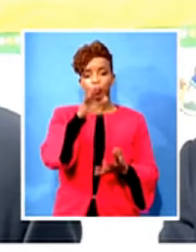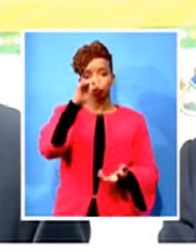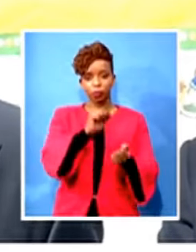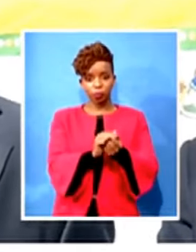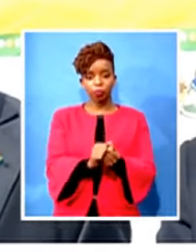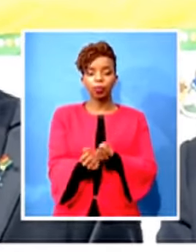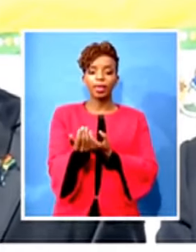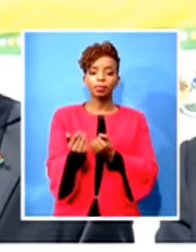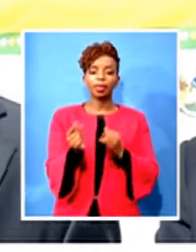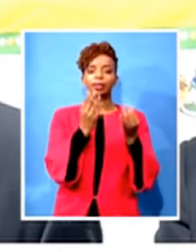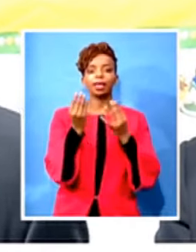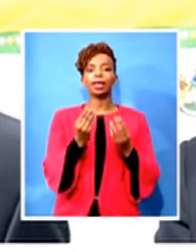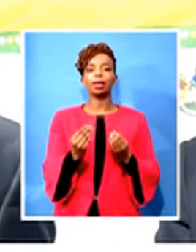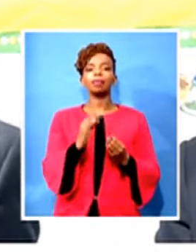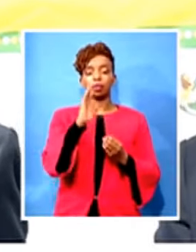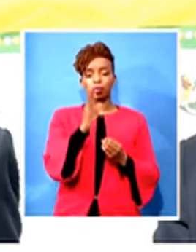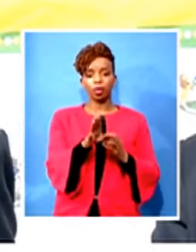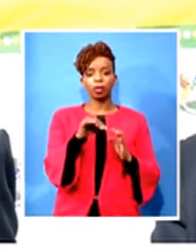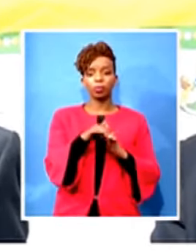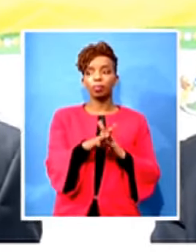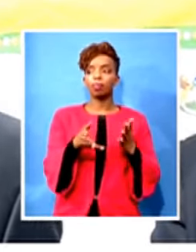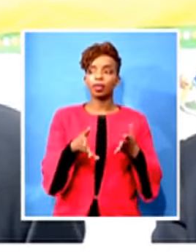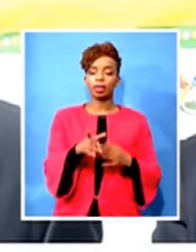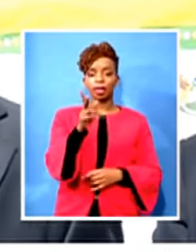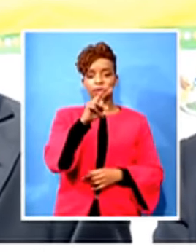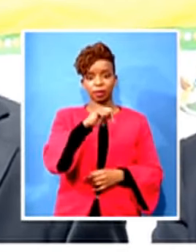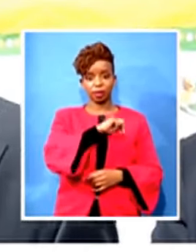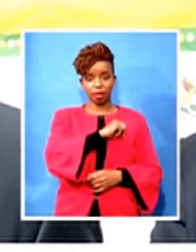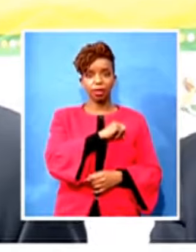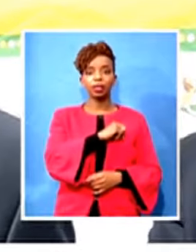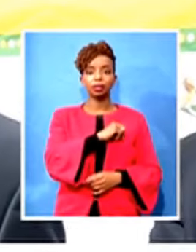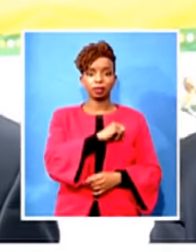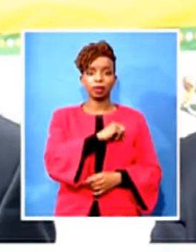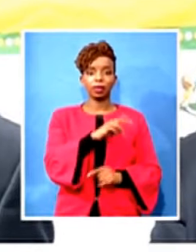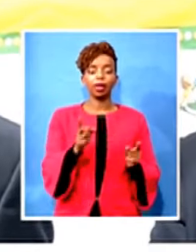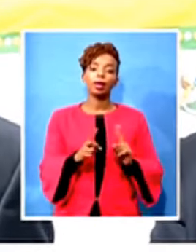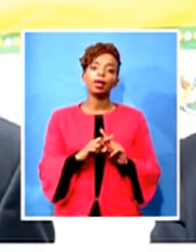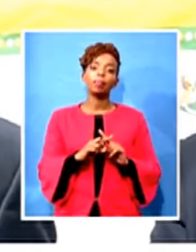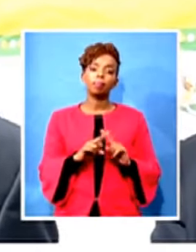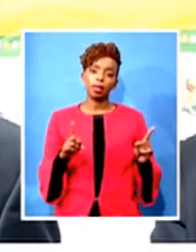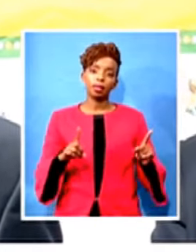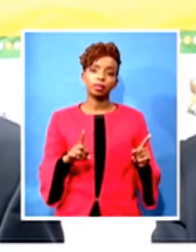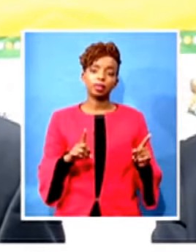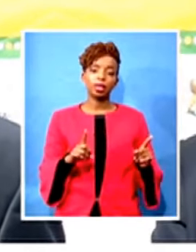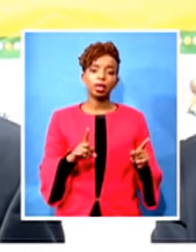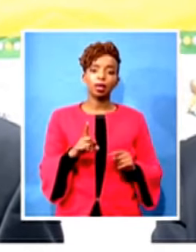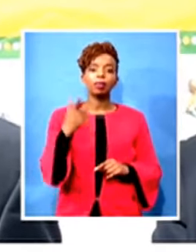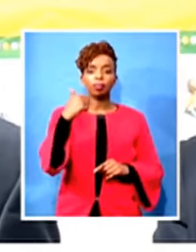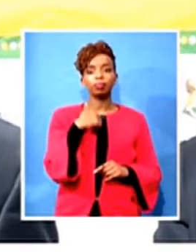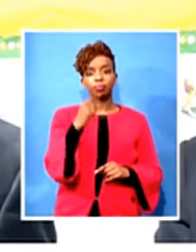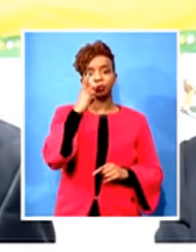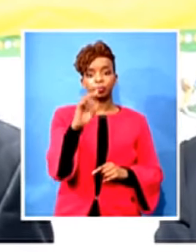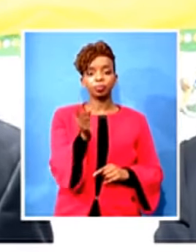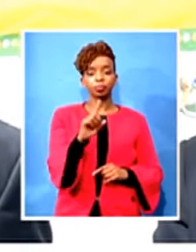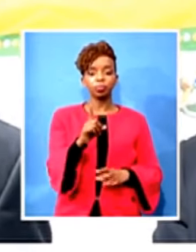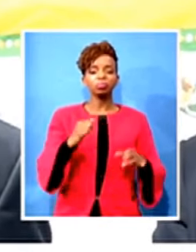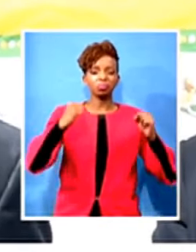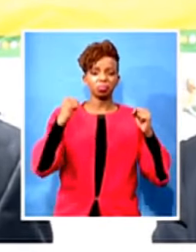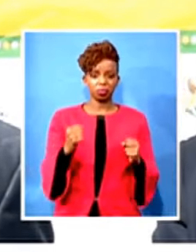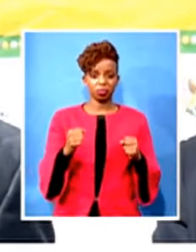and I'm going to be focusing quite strongly into the province just to make sure that any